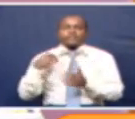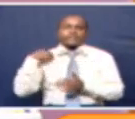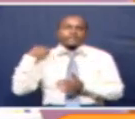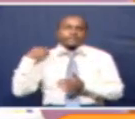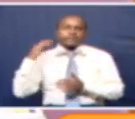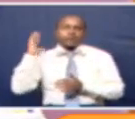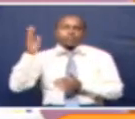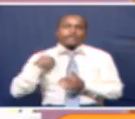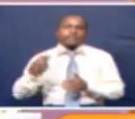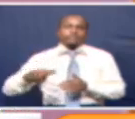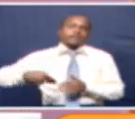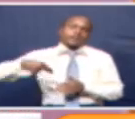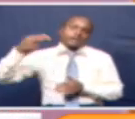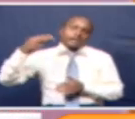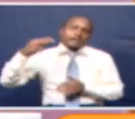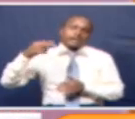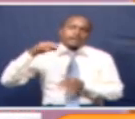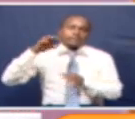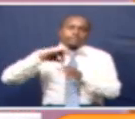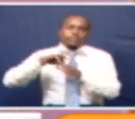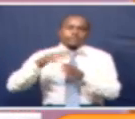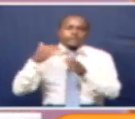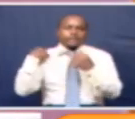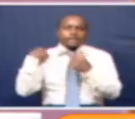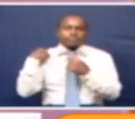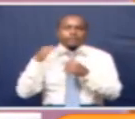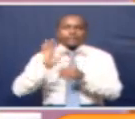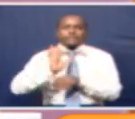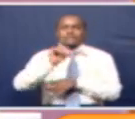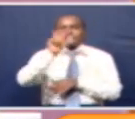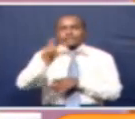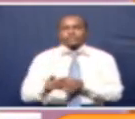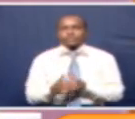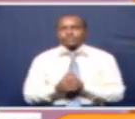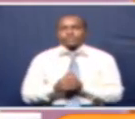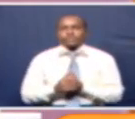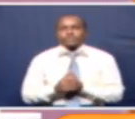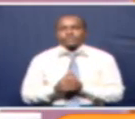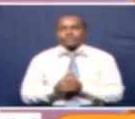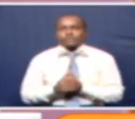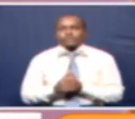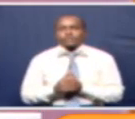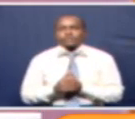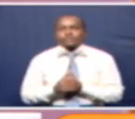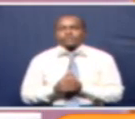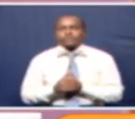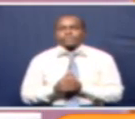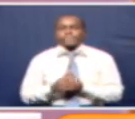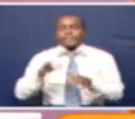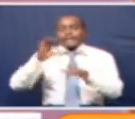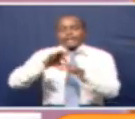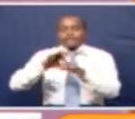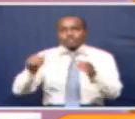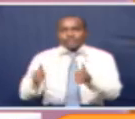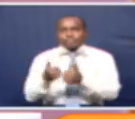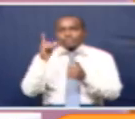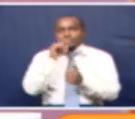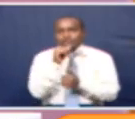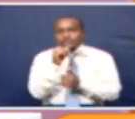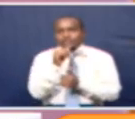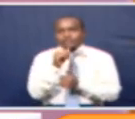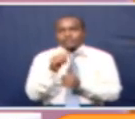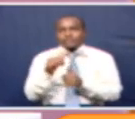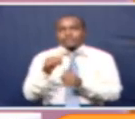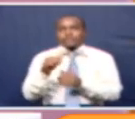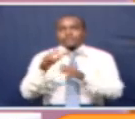voter turnout in his region. That's another bridge. You know, an election has happened. A president is going to be sworn